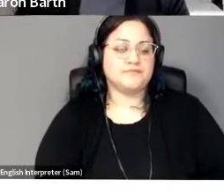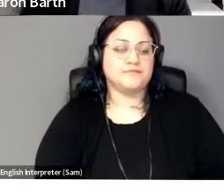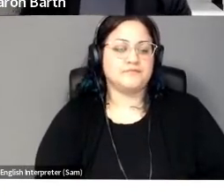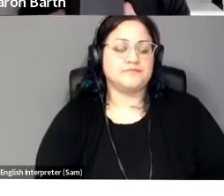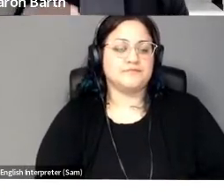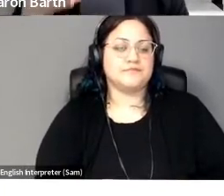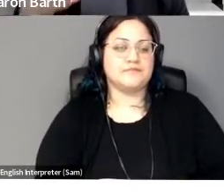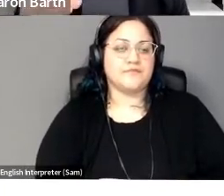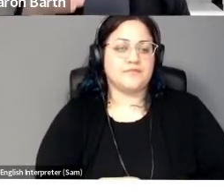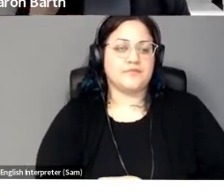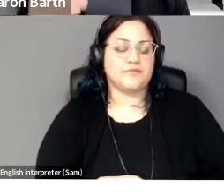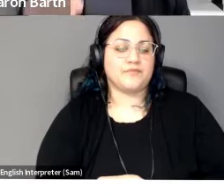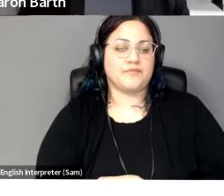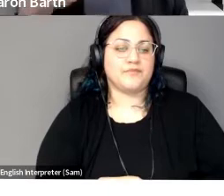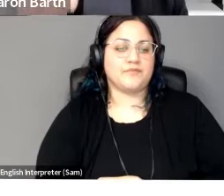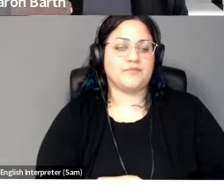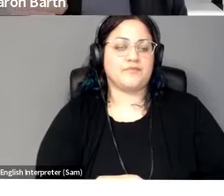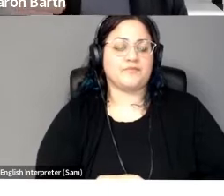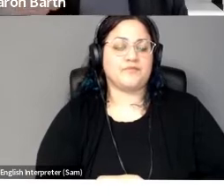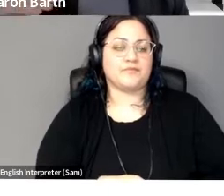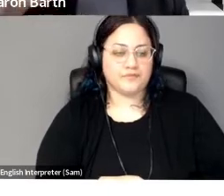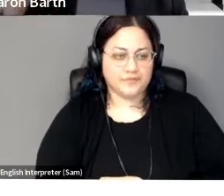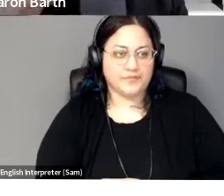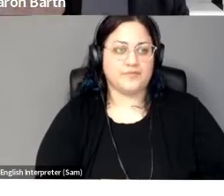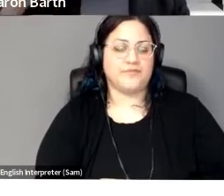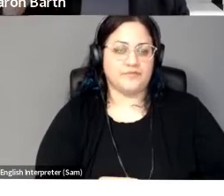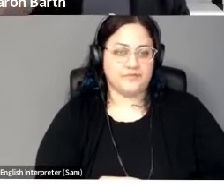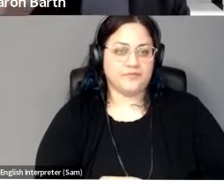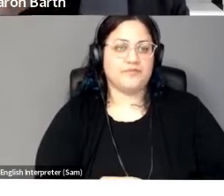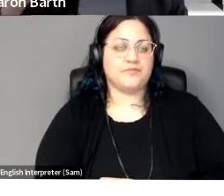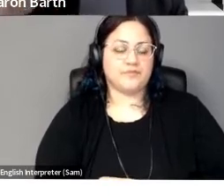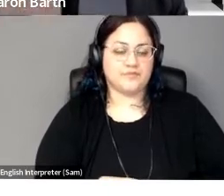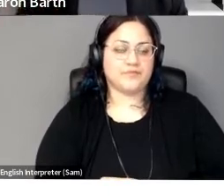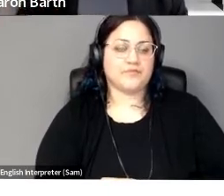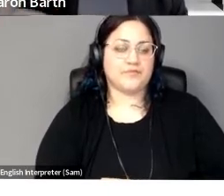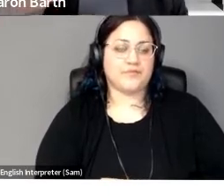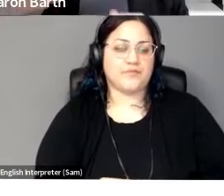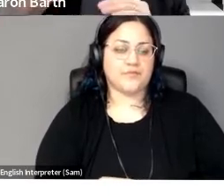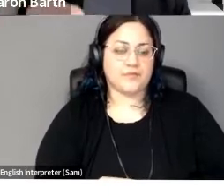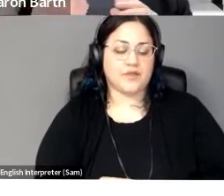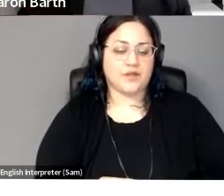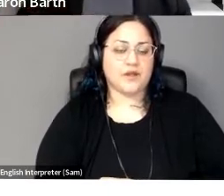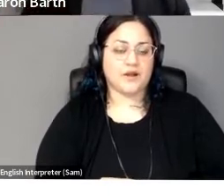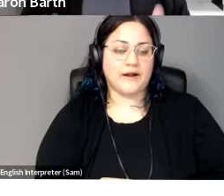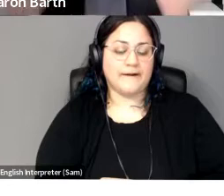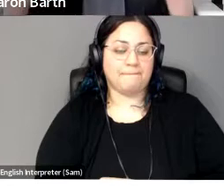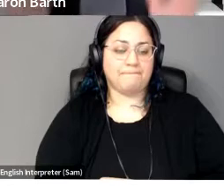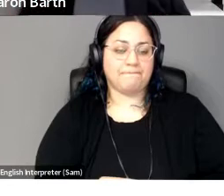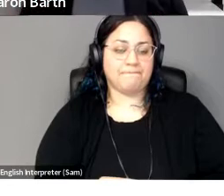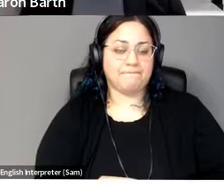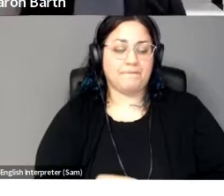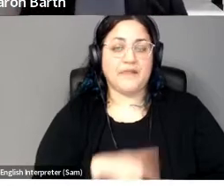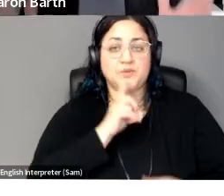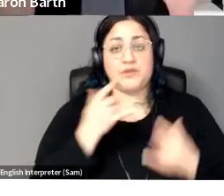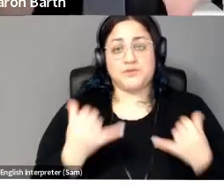in. And so what I want to do today is, help everybody in this session ascend up